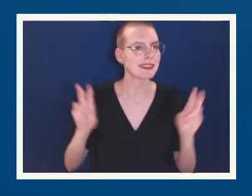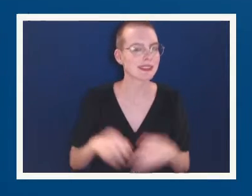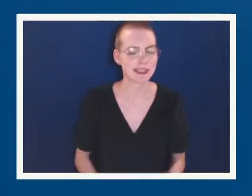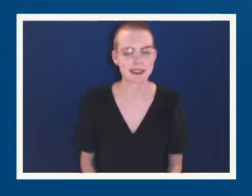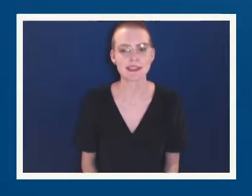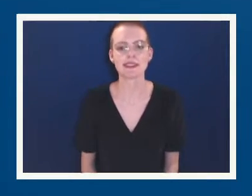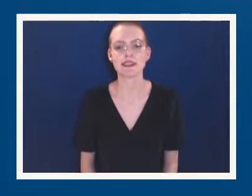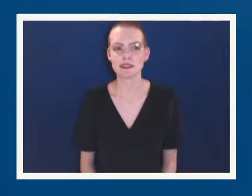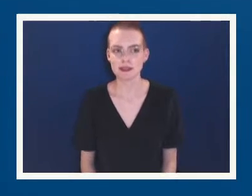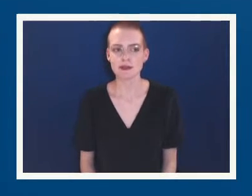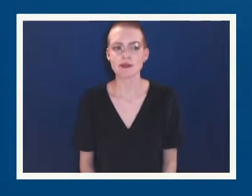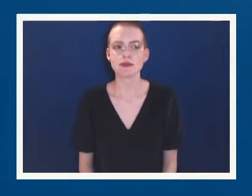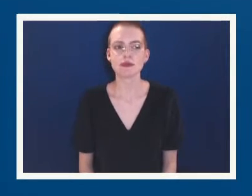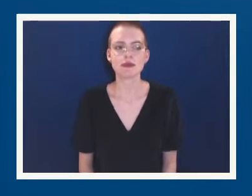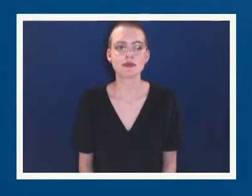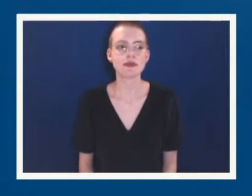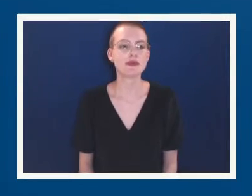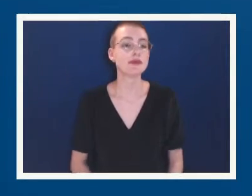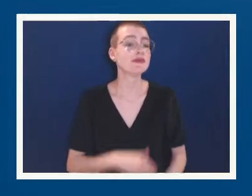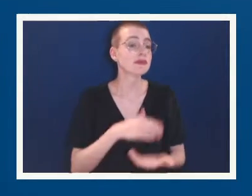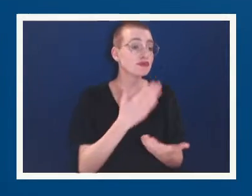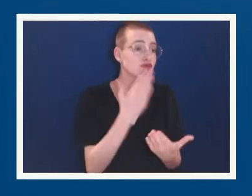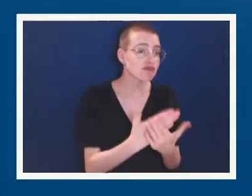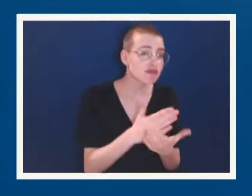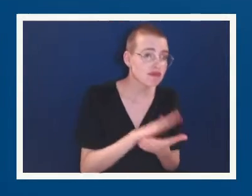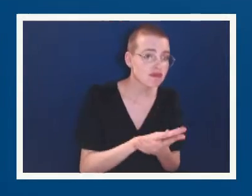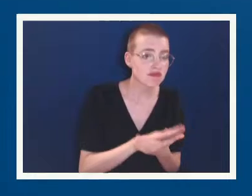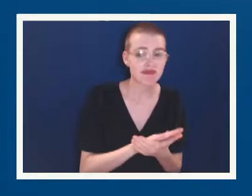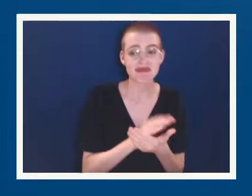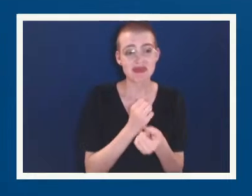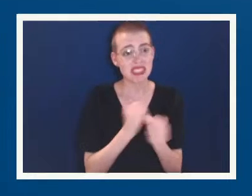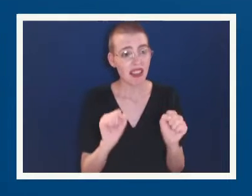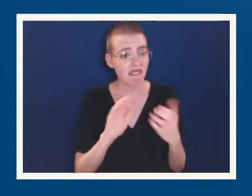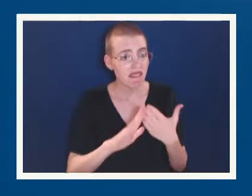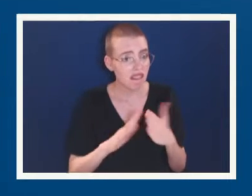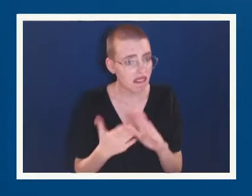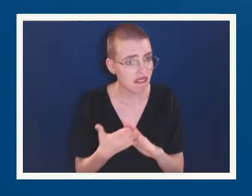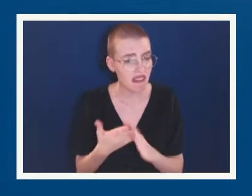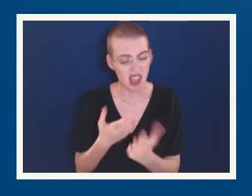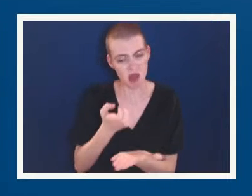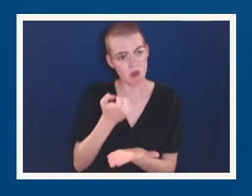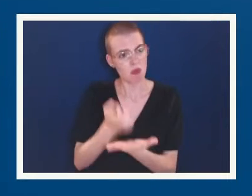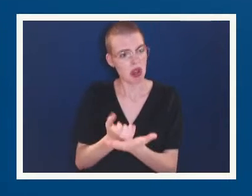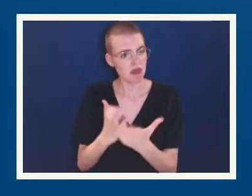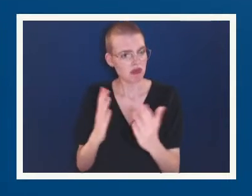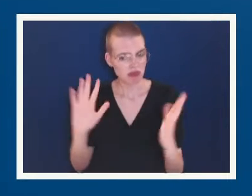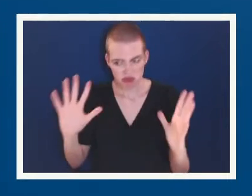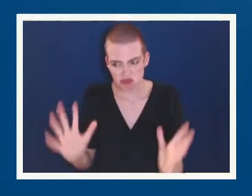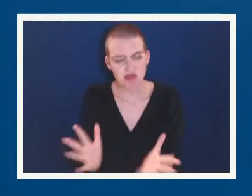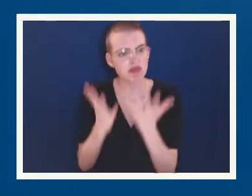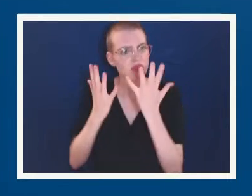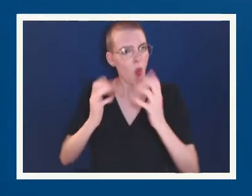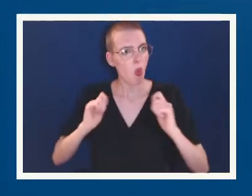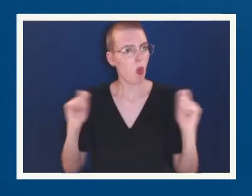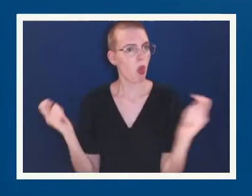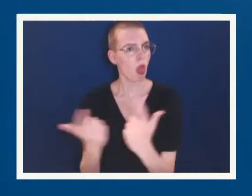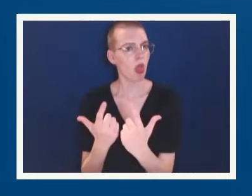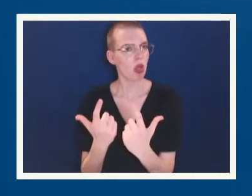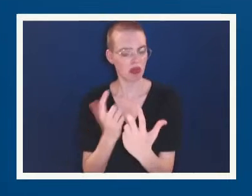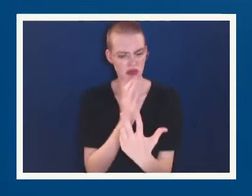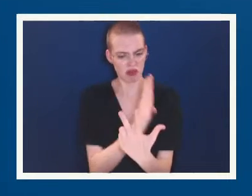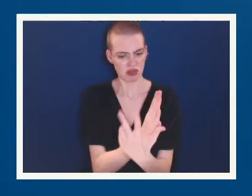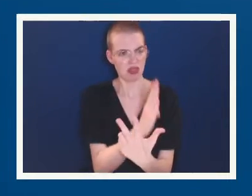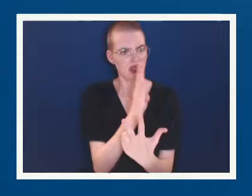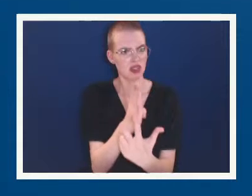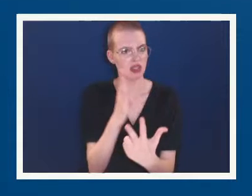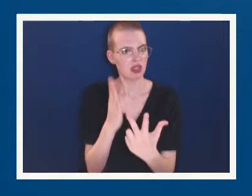Good schools and safe communities, an economy that lifts everybody up. But the way we do this is we need a